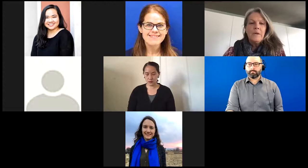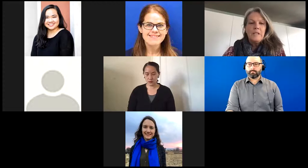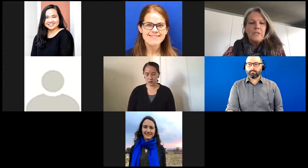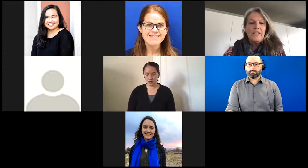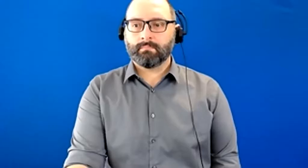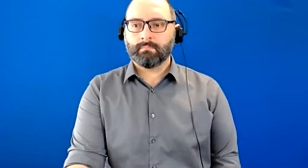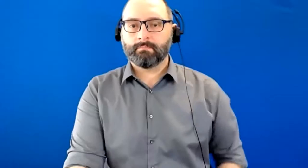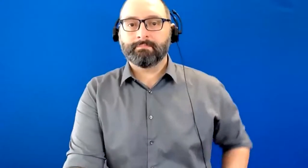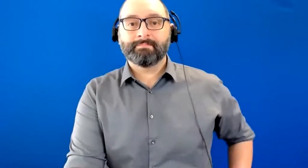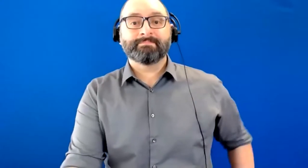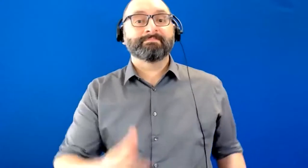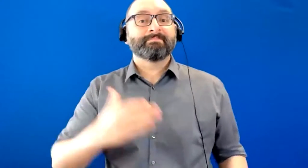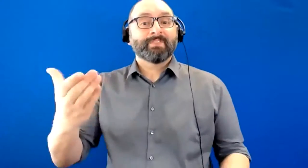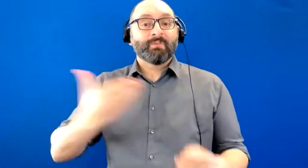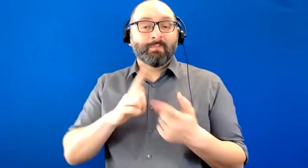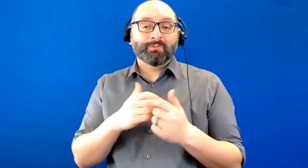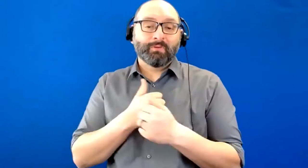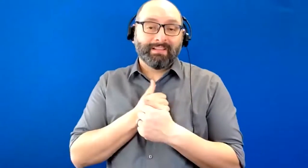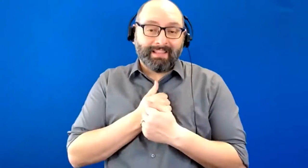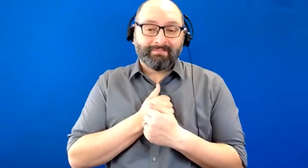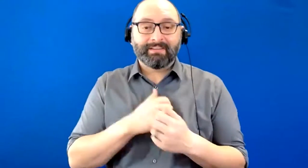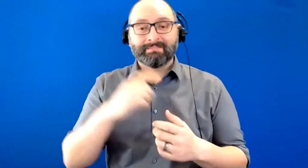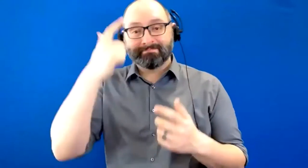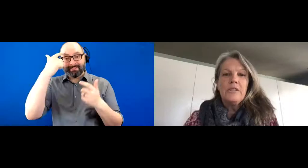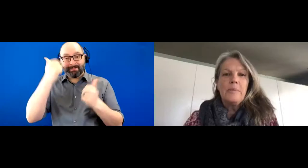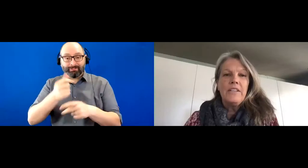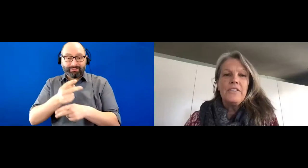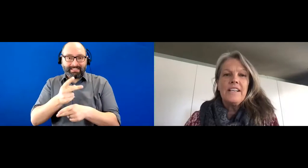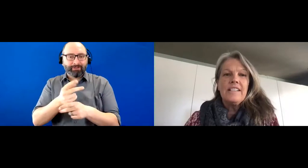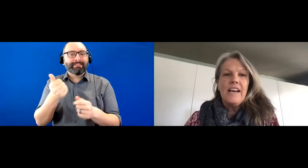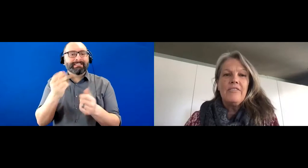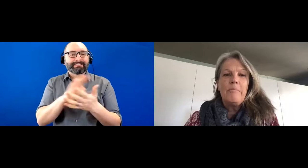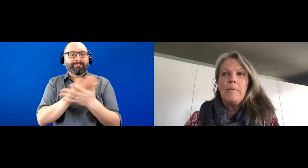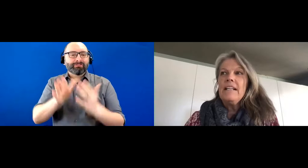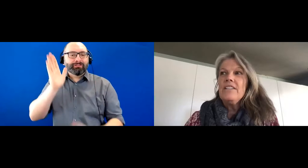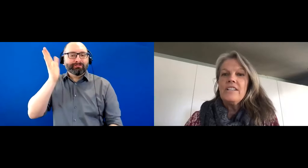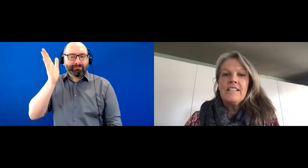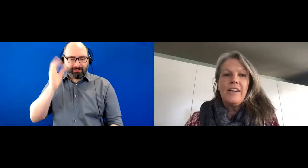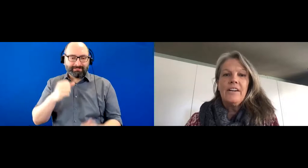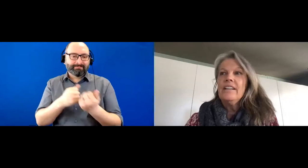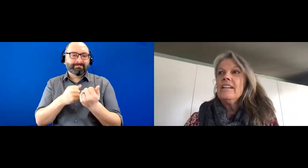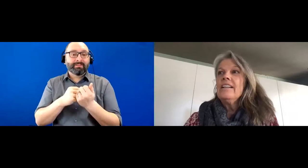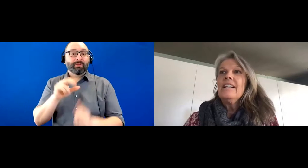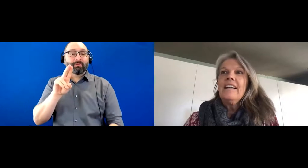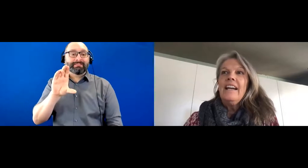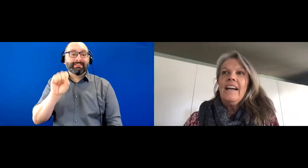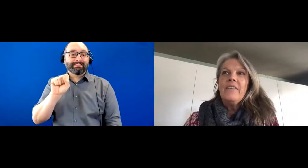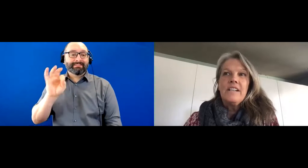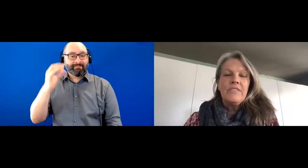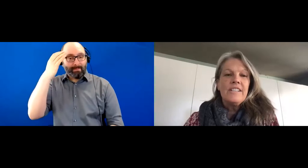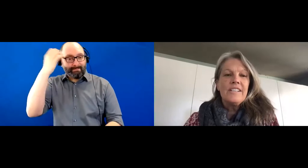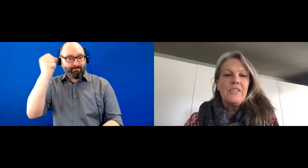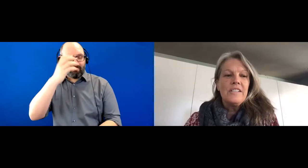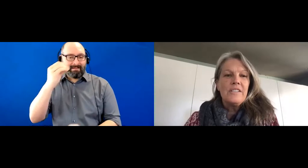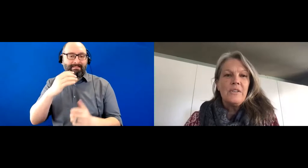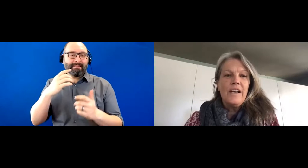Welcome to Loving Dementia Care, a series of talks sponsored by the UCSF Memory and Aging Center and the